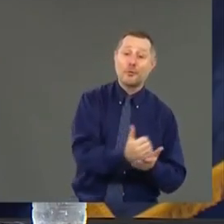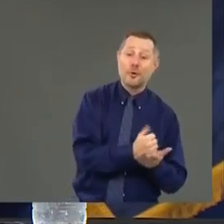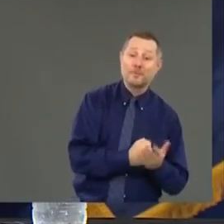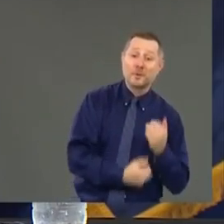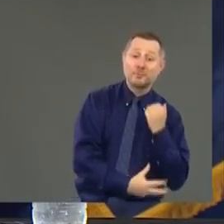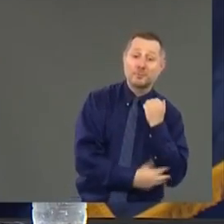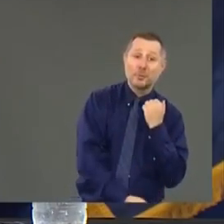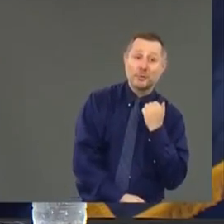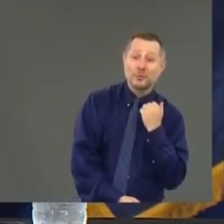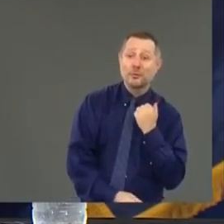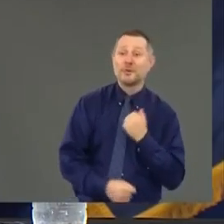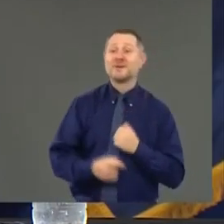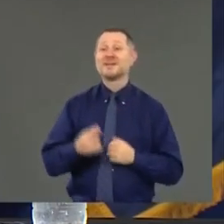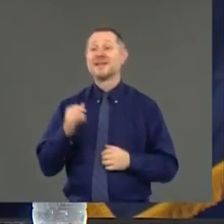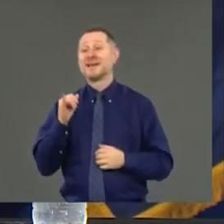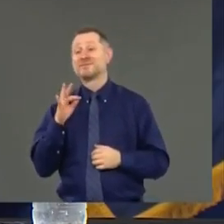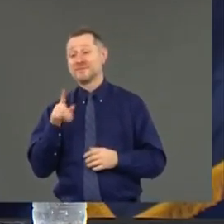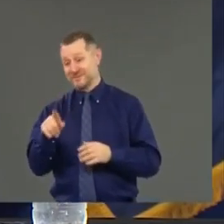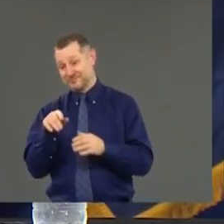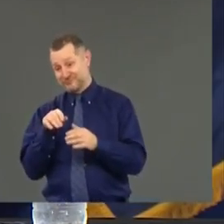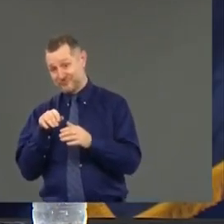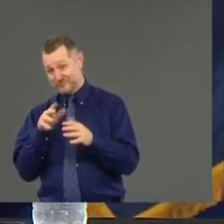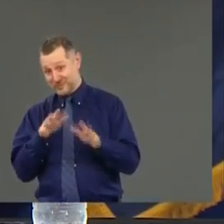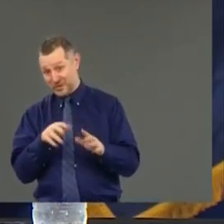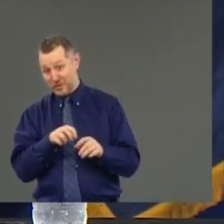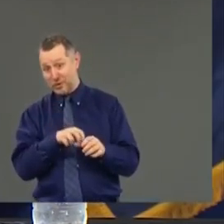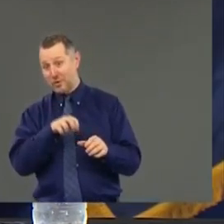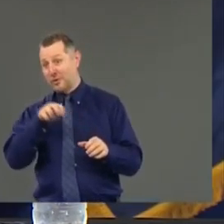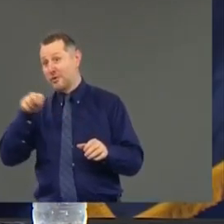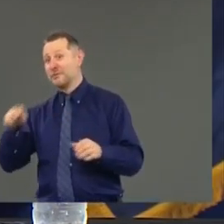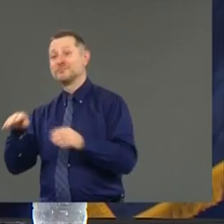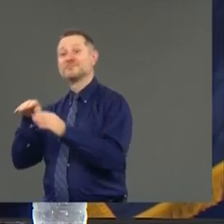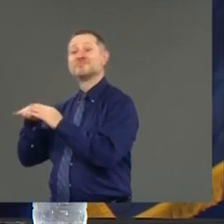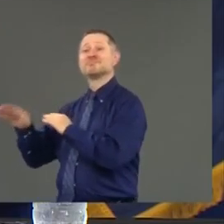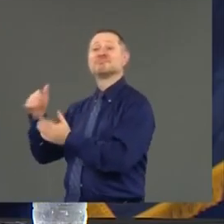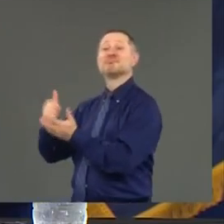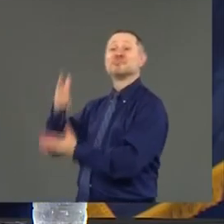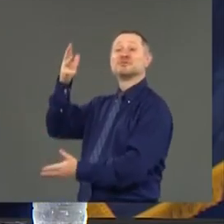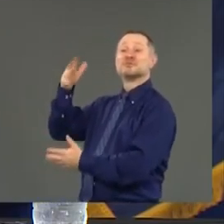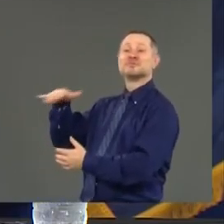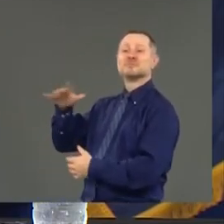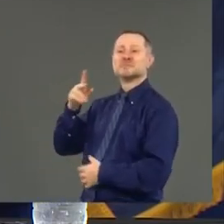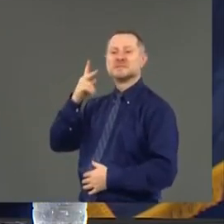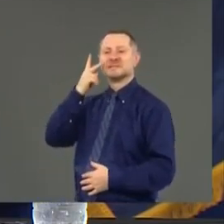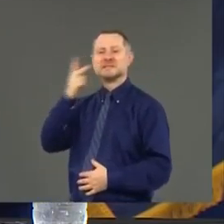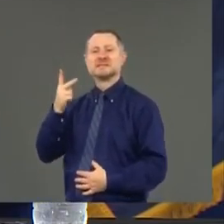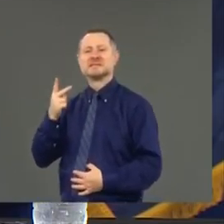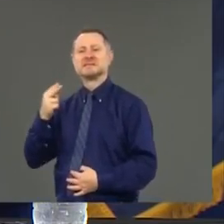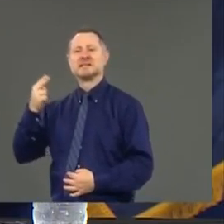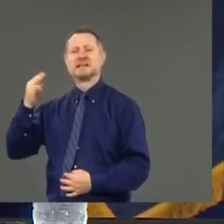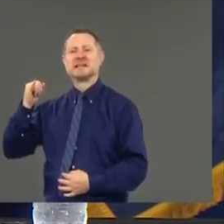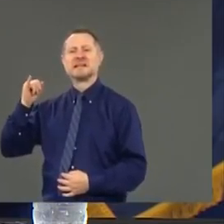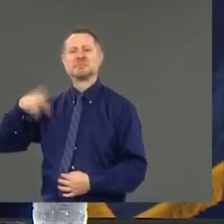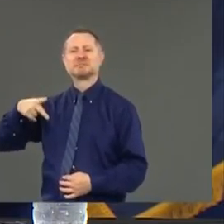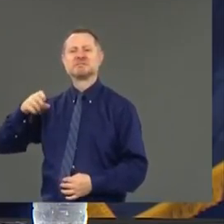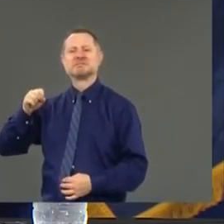the communities that are affluent, where you see hipsters and yuppies walking around without a